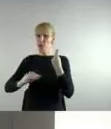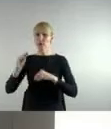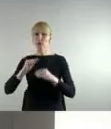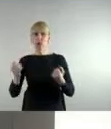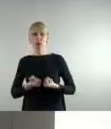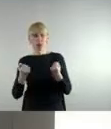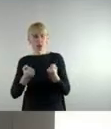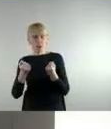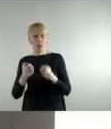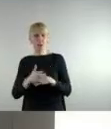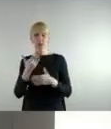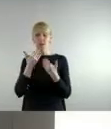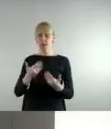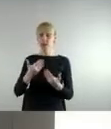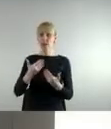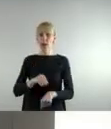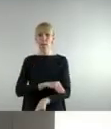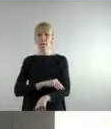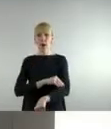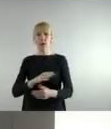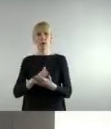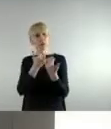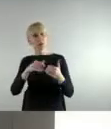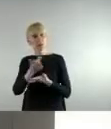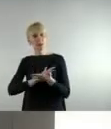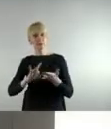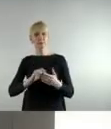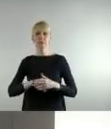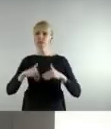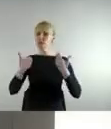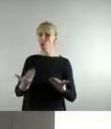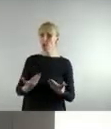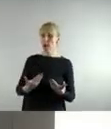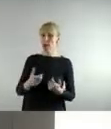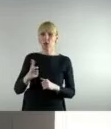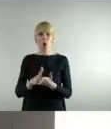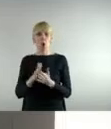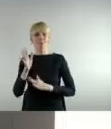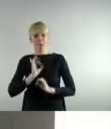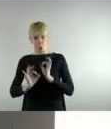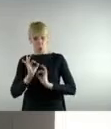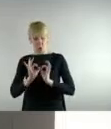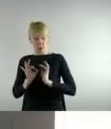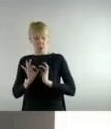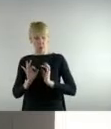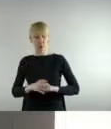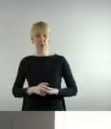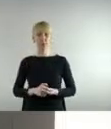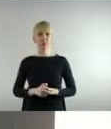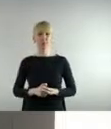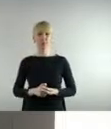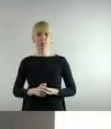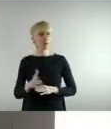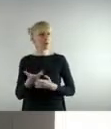but also we can increase the resources thanks to materials that can be used but belong to other municipalities, which provides us